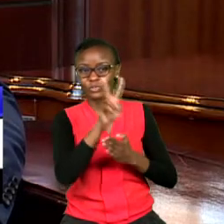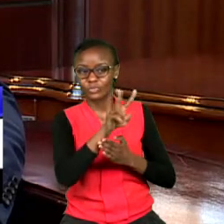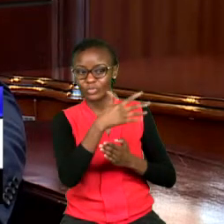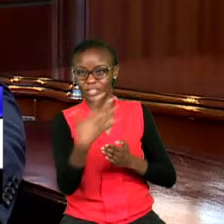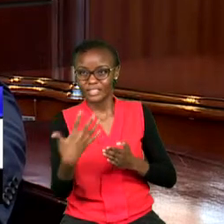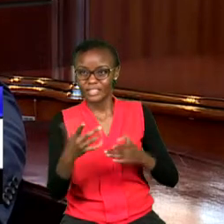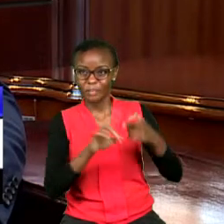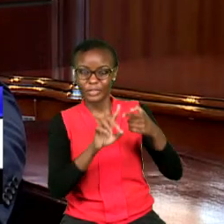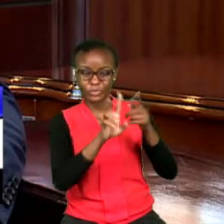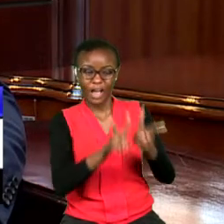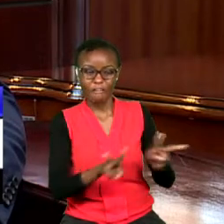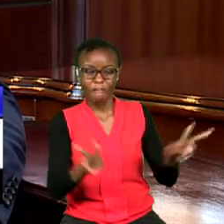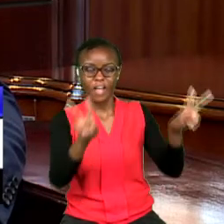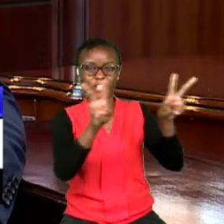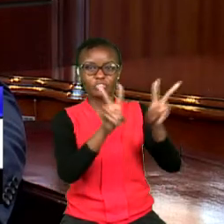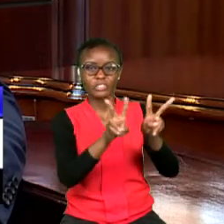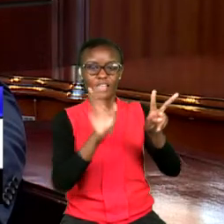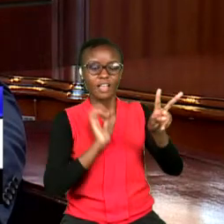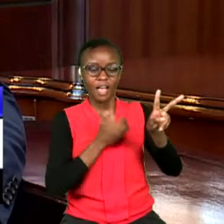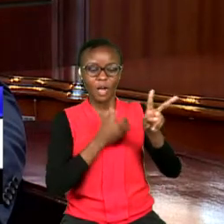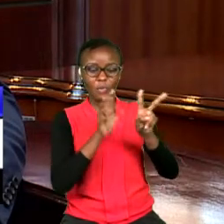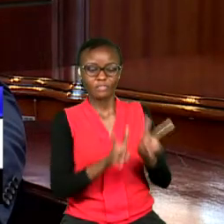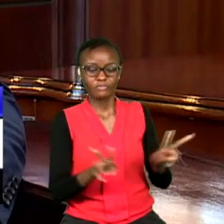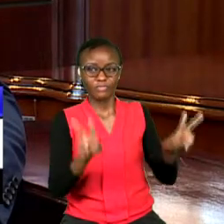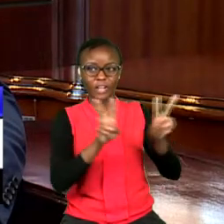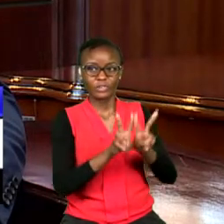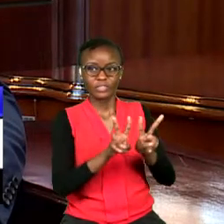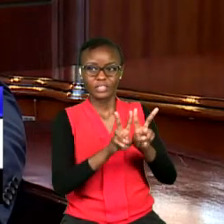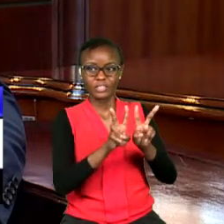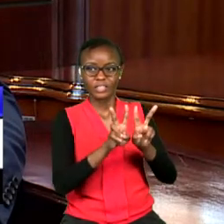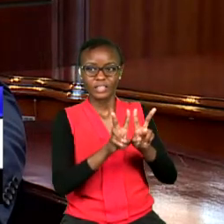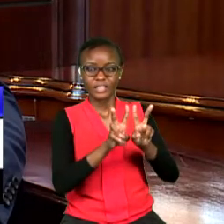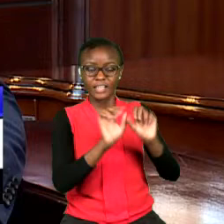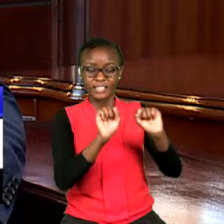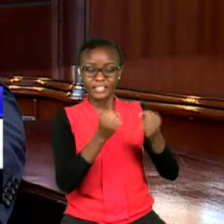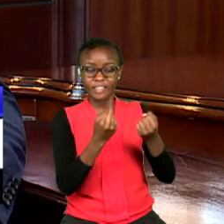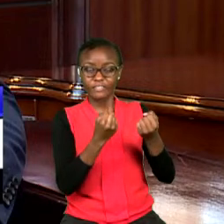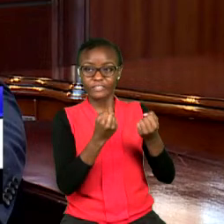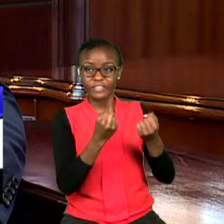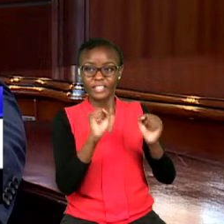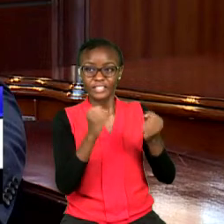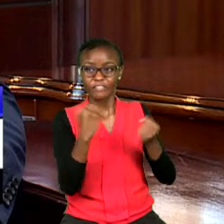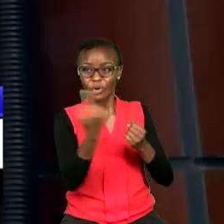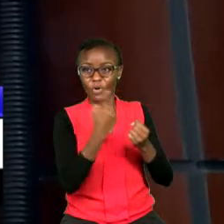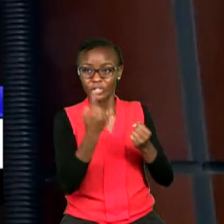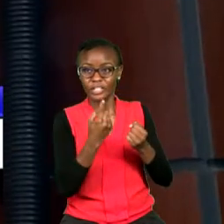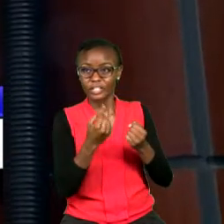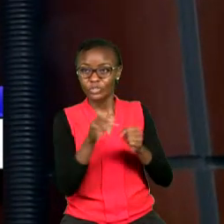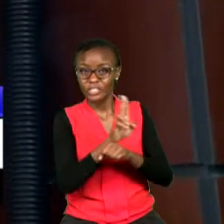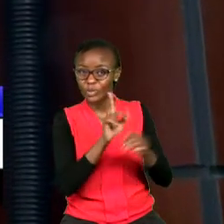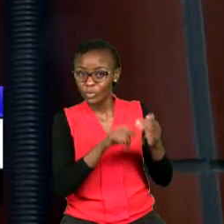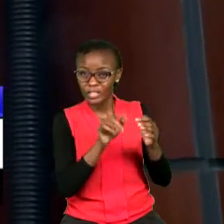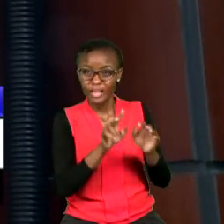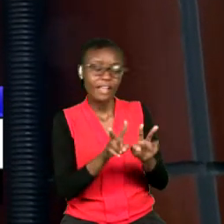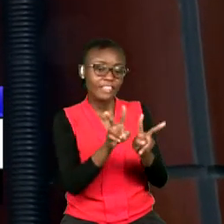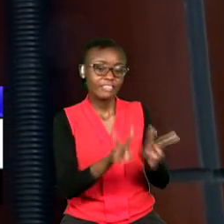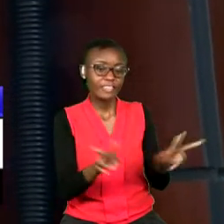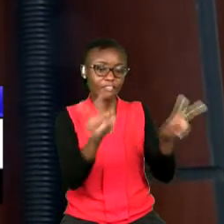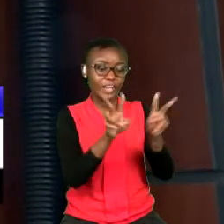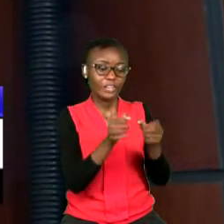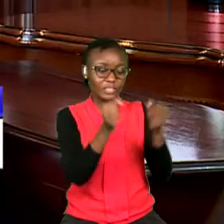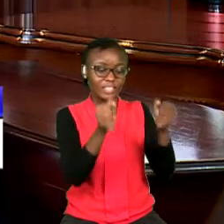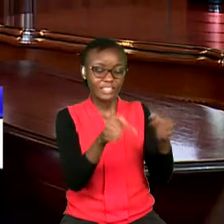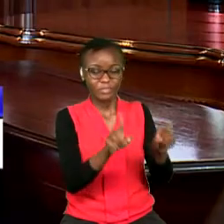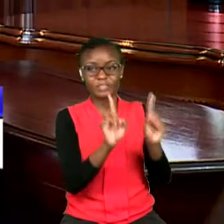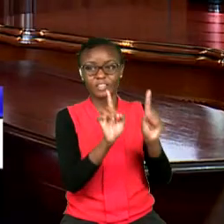is our value systems. The only thing that can keep them safe is the value systems that they choose to adopt.